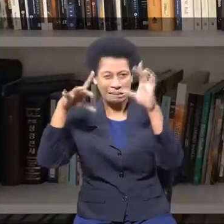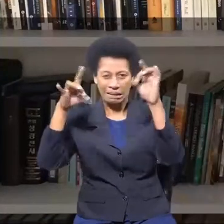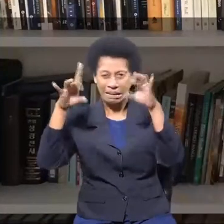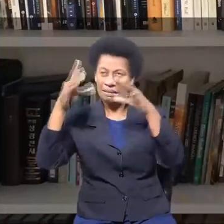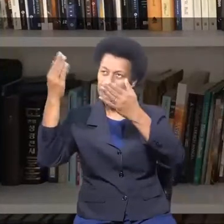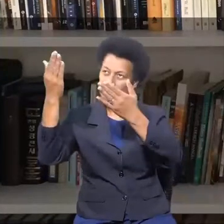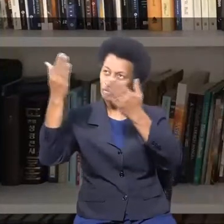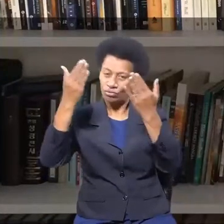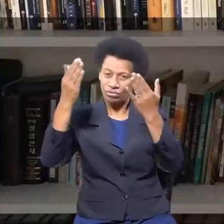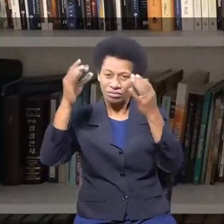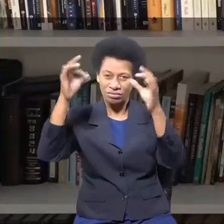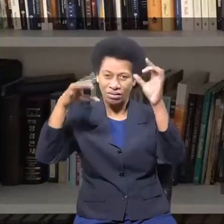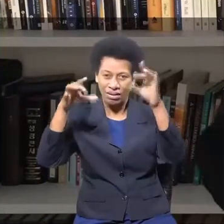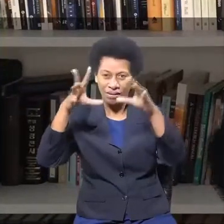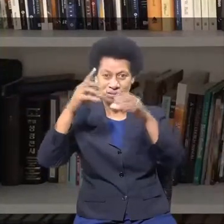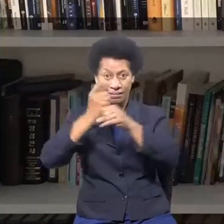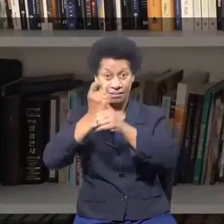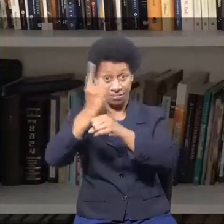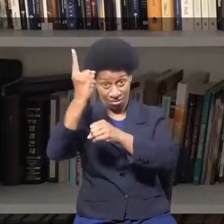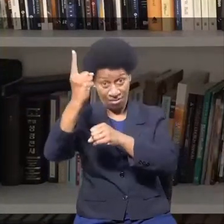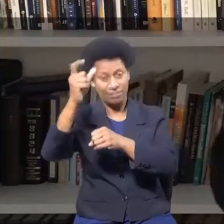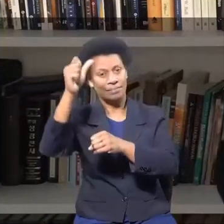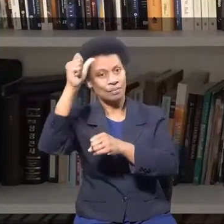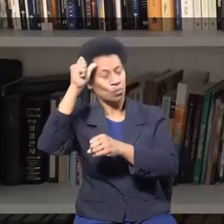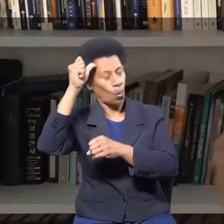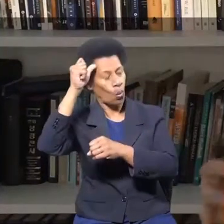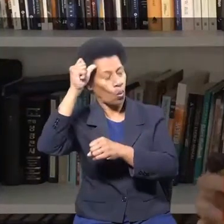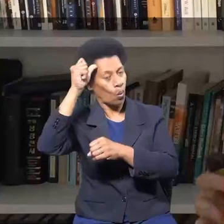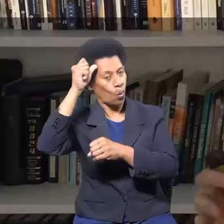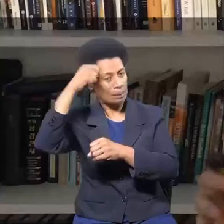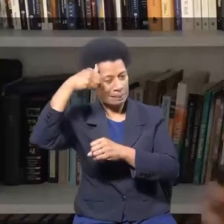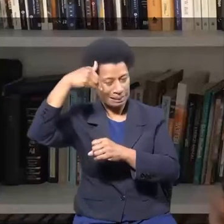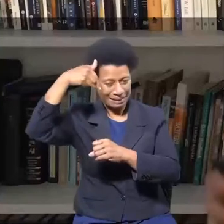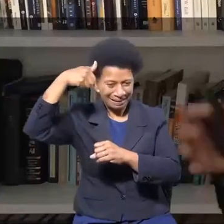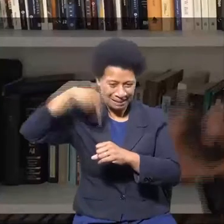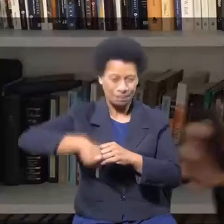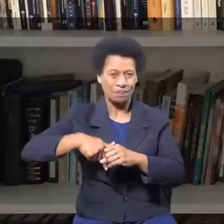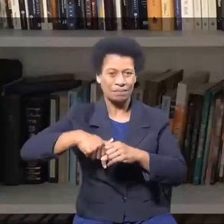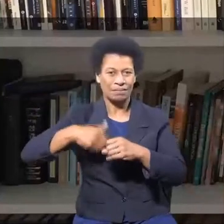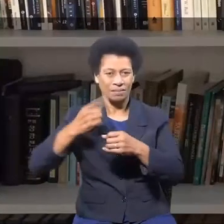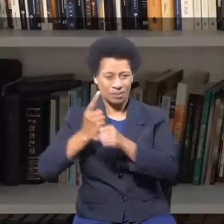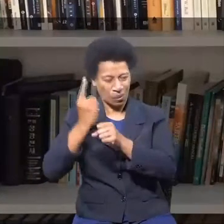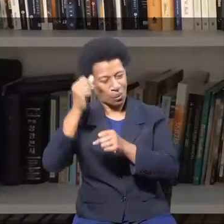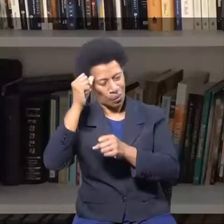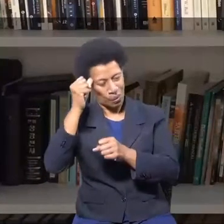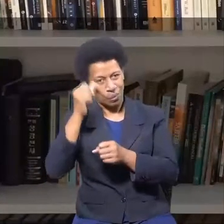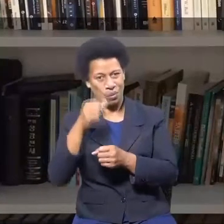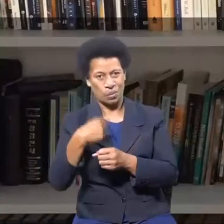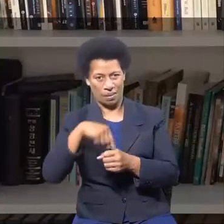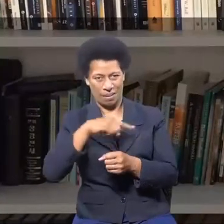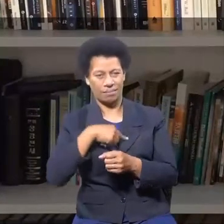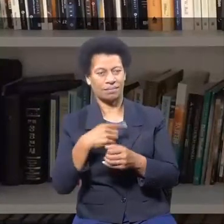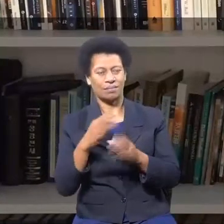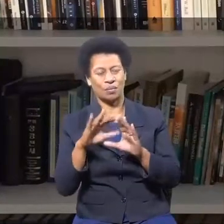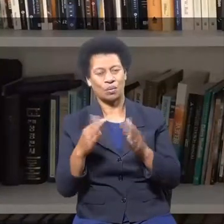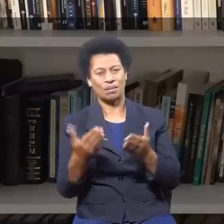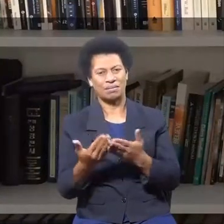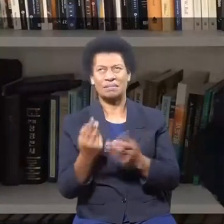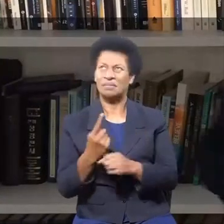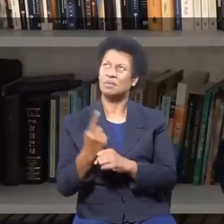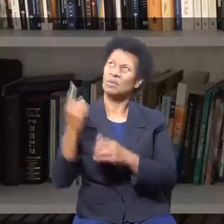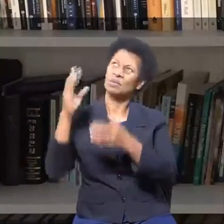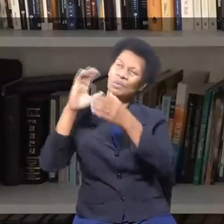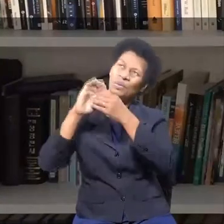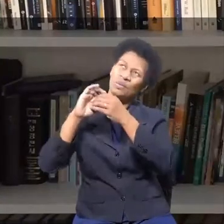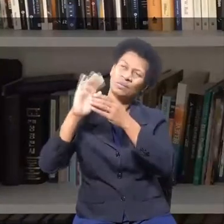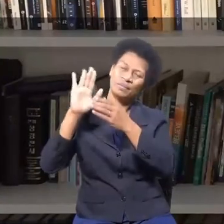them out. That's the knowledge of God. God knows how to create a world like our world. He